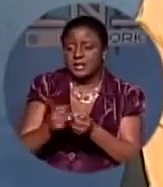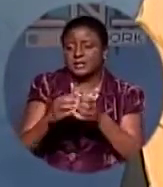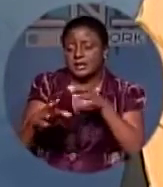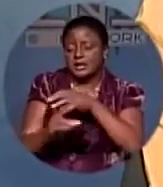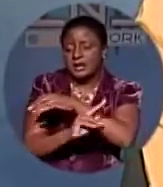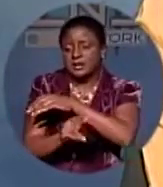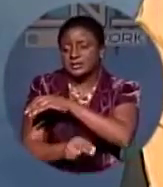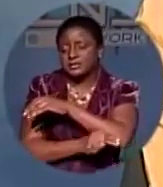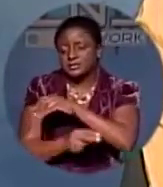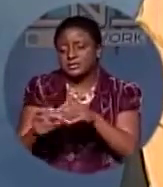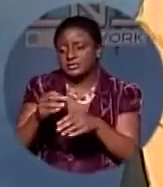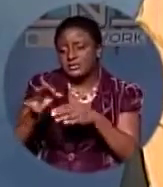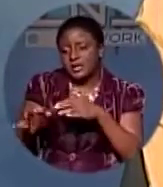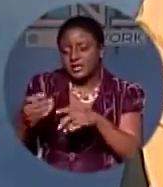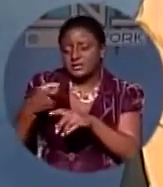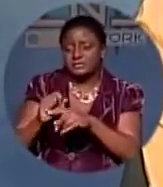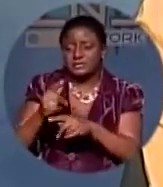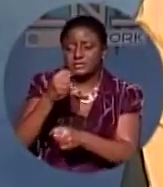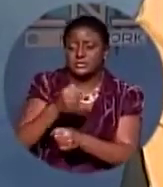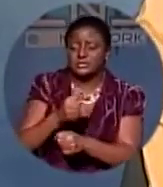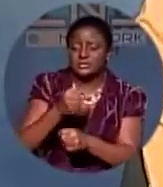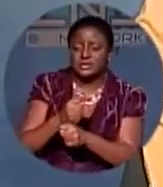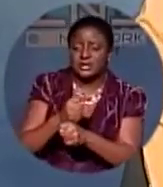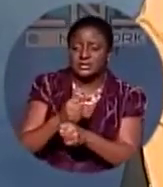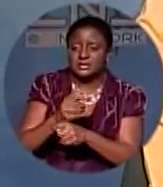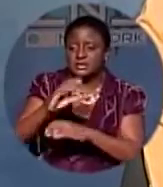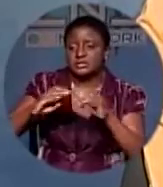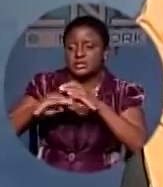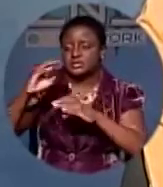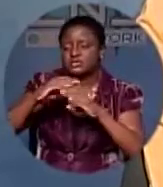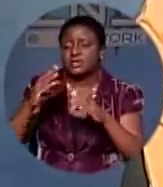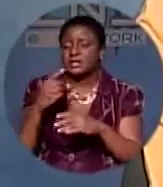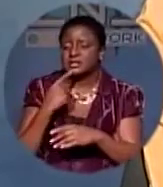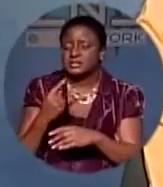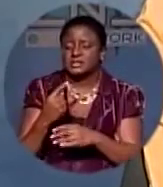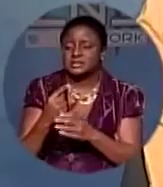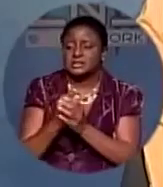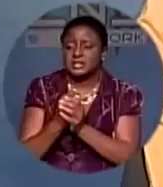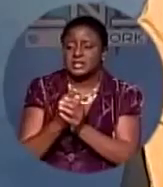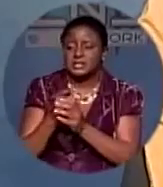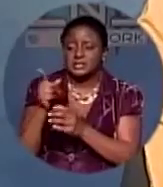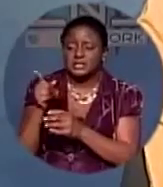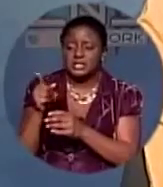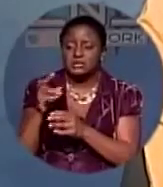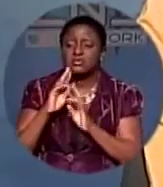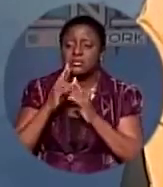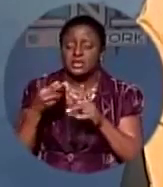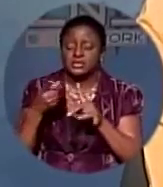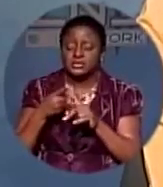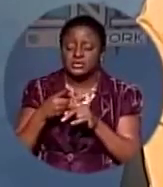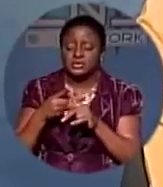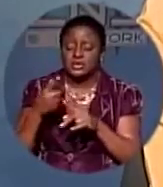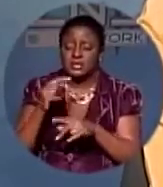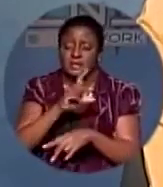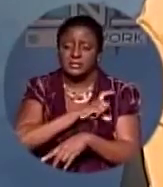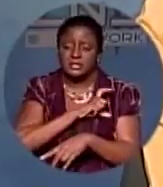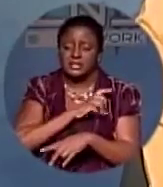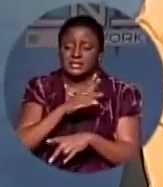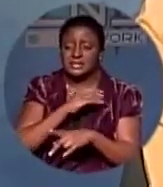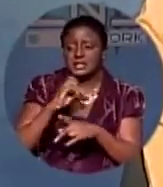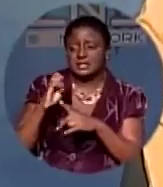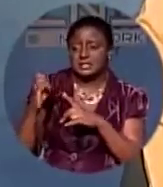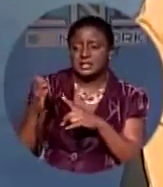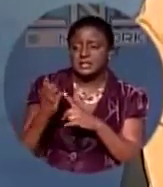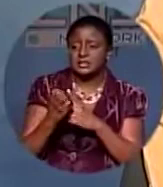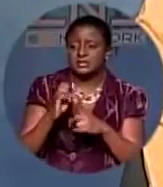explained to ZNS News in a telephone interview Saturday that he's reported to North Eleuthera police and environment health officials that scavengers